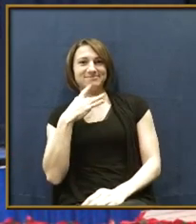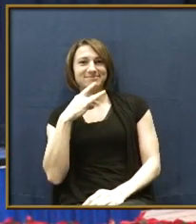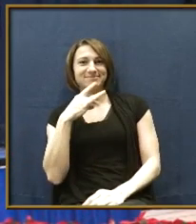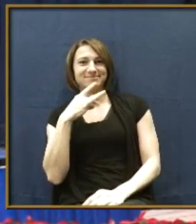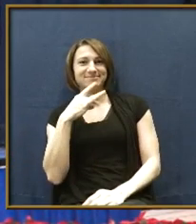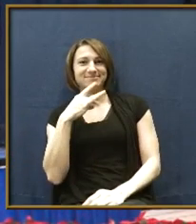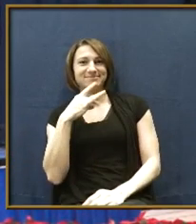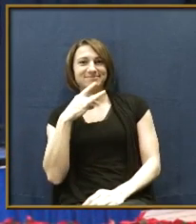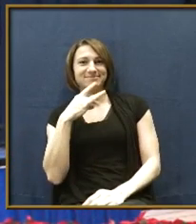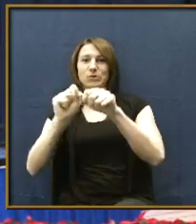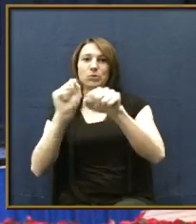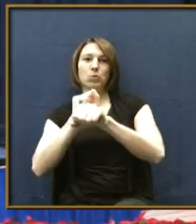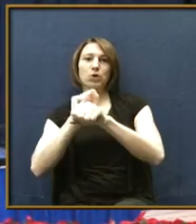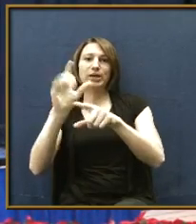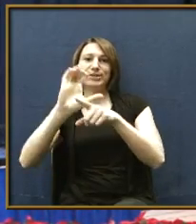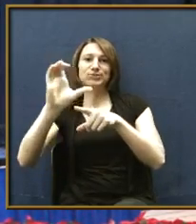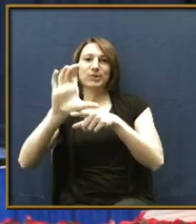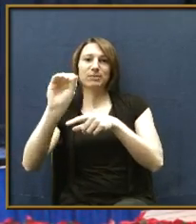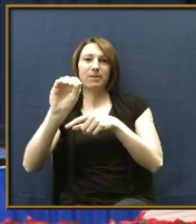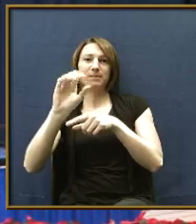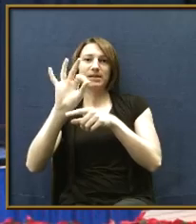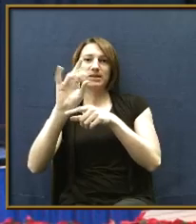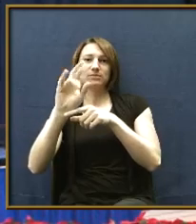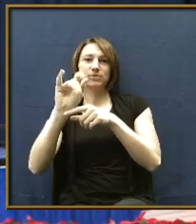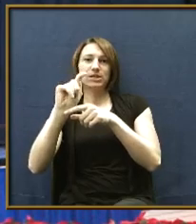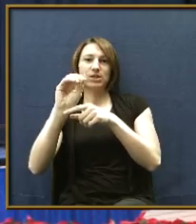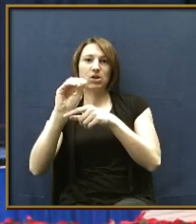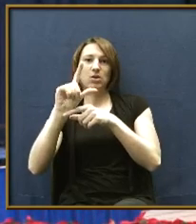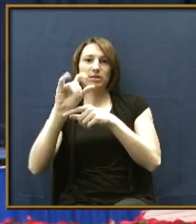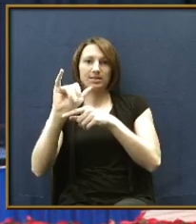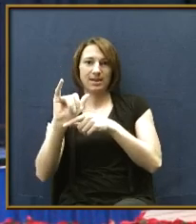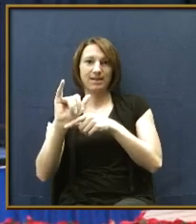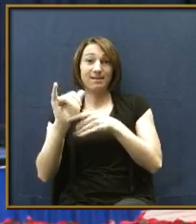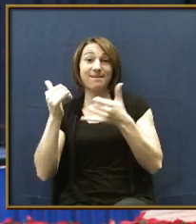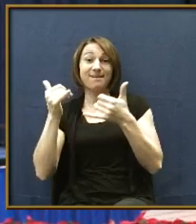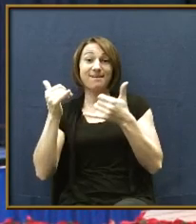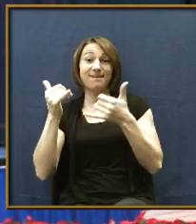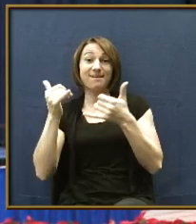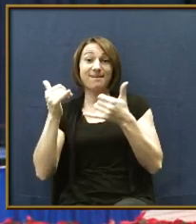with Frito, and it worked his way up to be a college president.